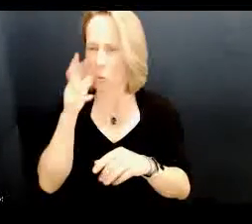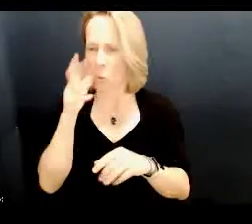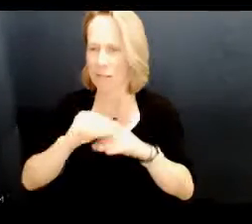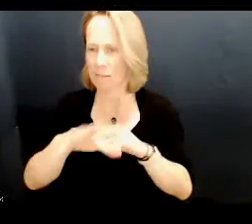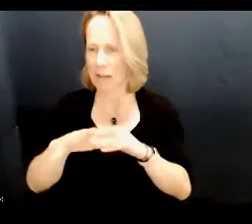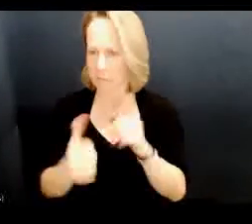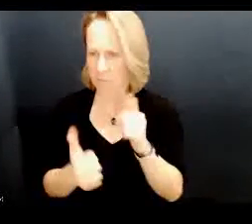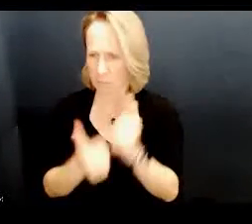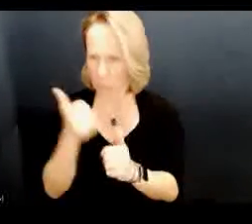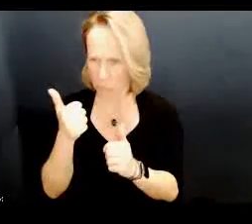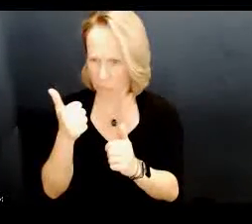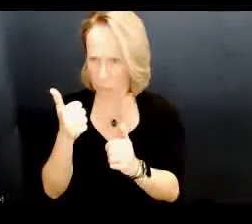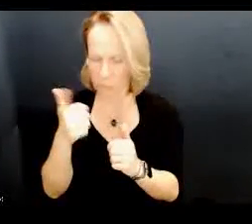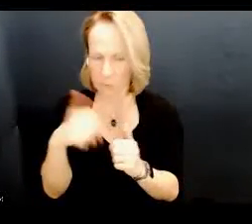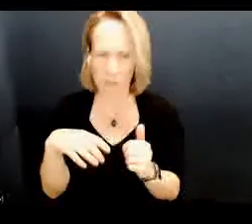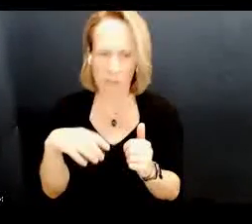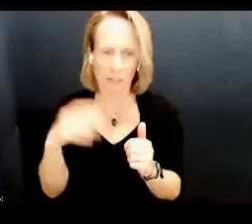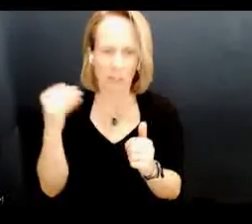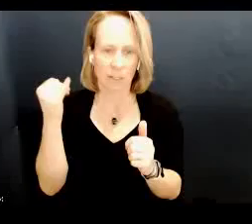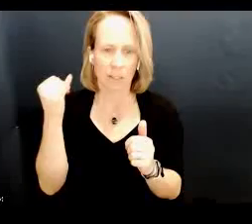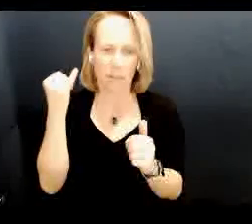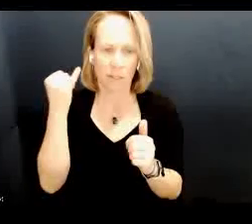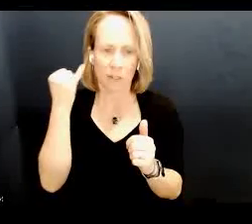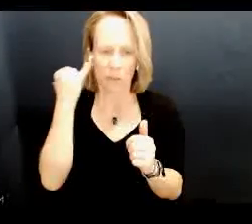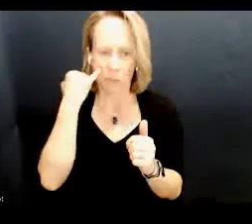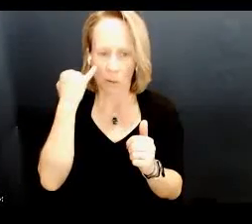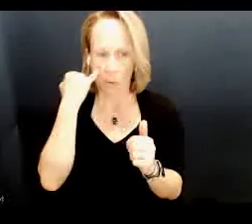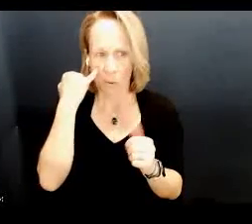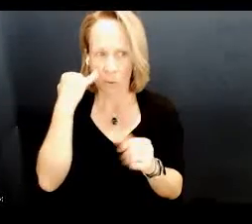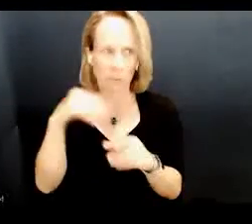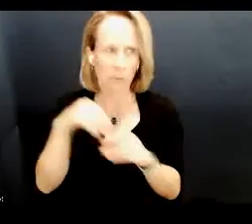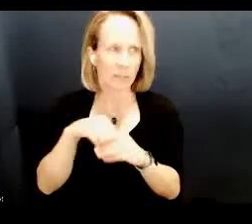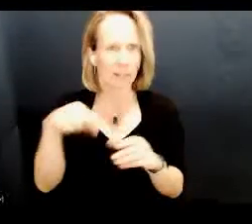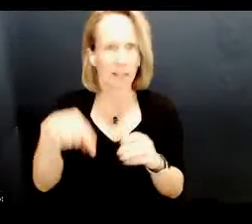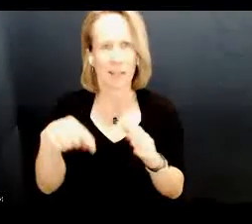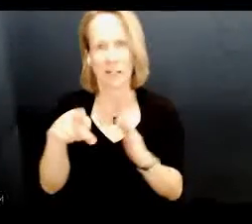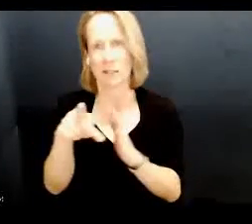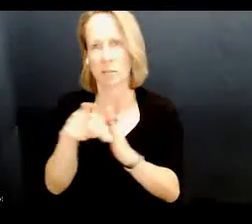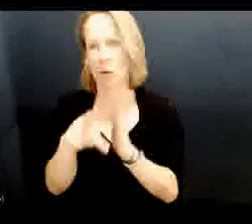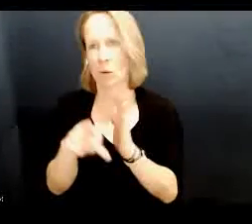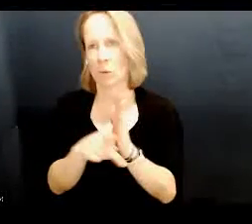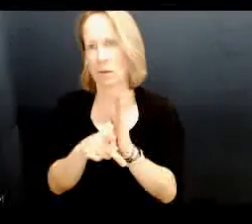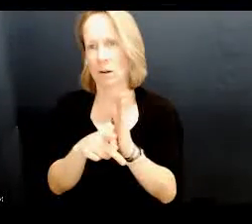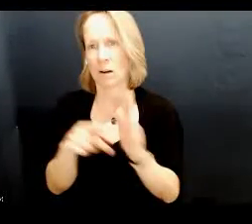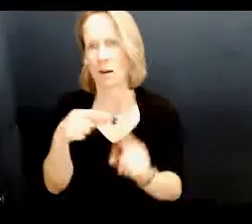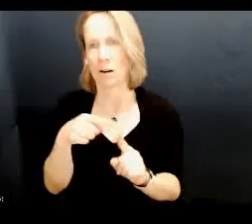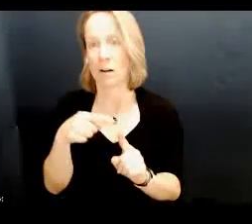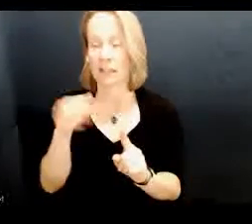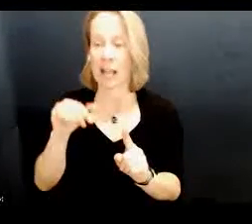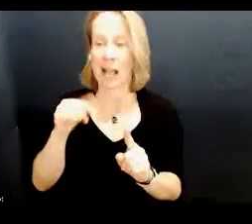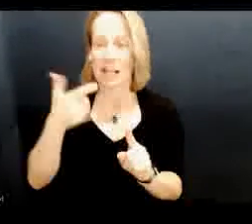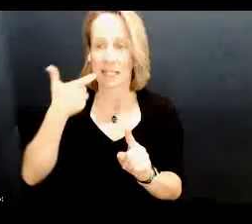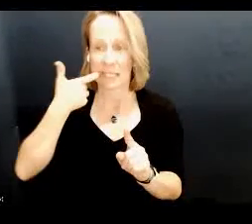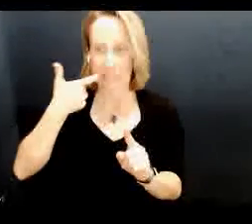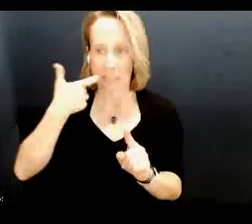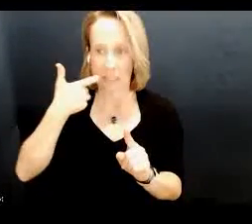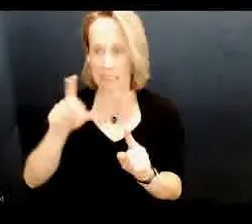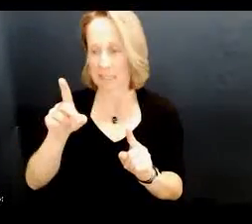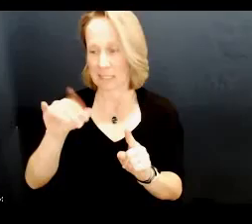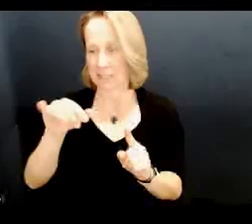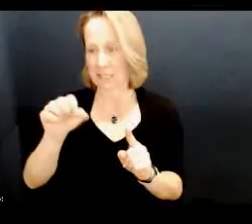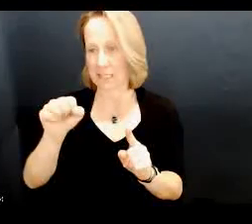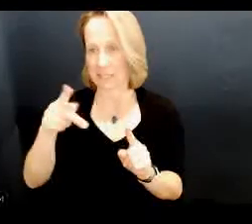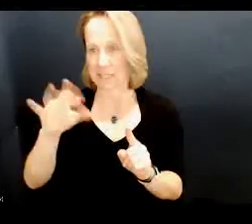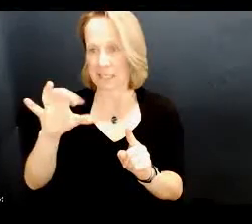change, perhaps in this protocol, we have identified that dispatch is going to be calling